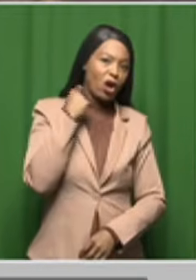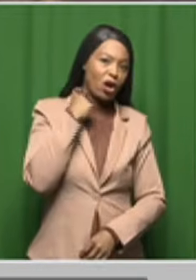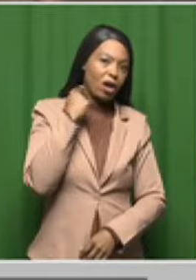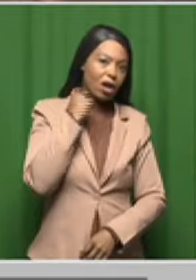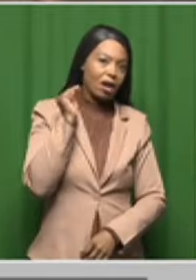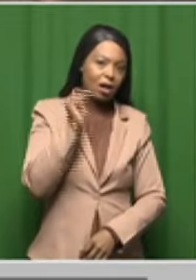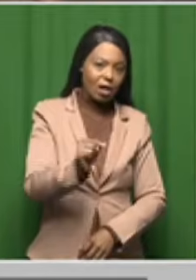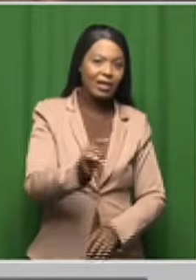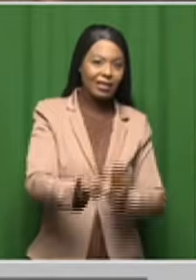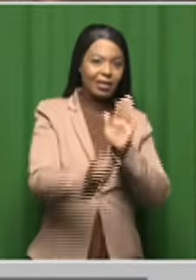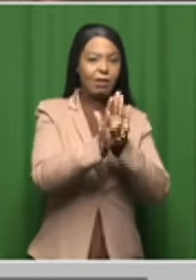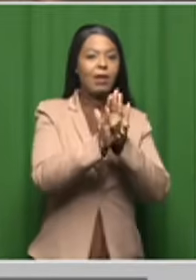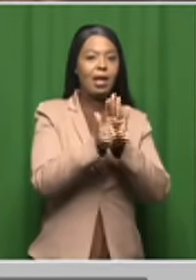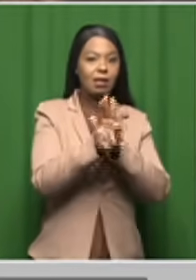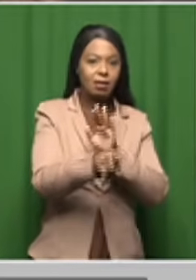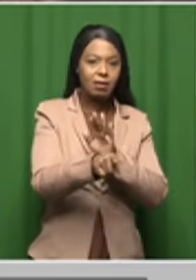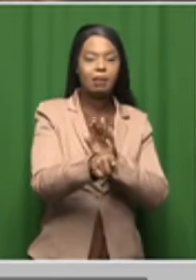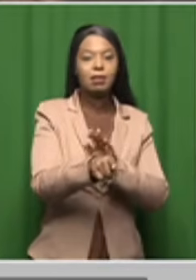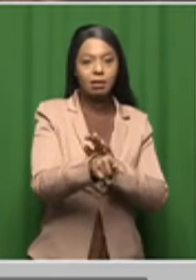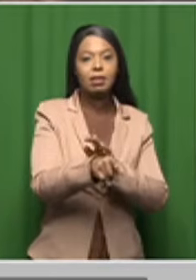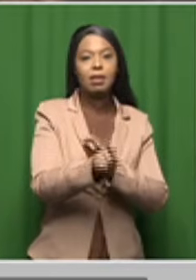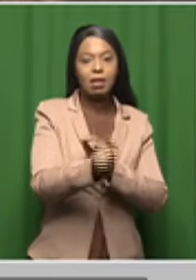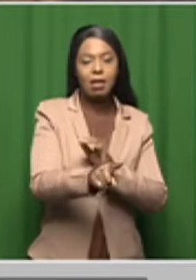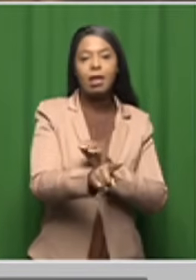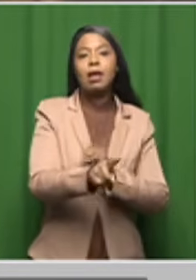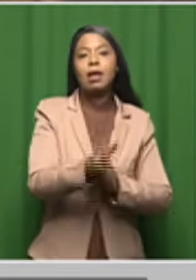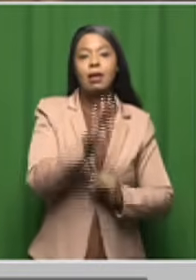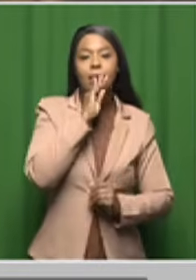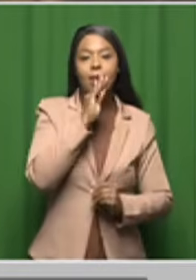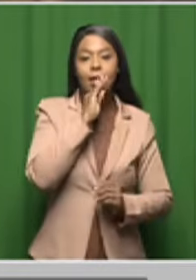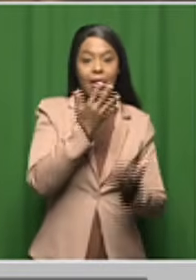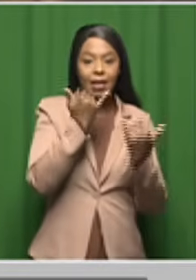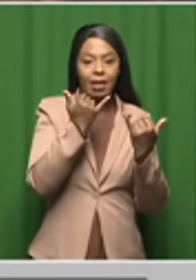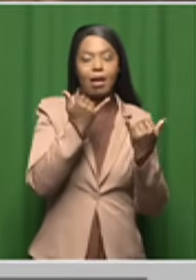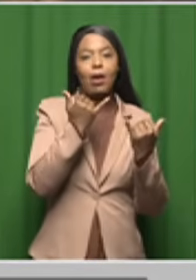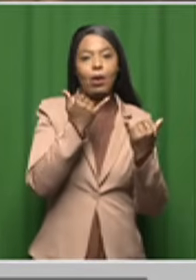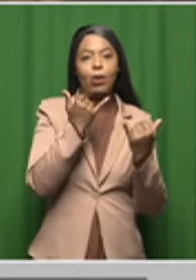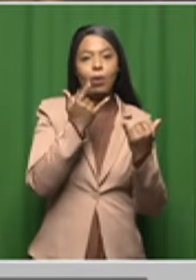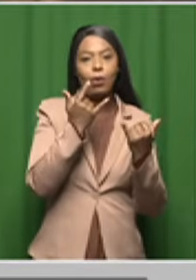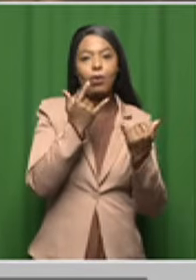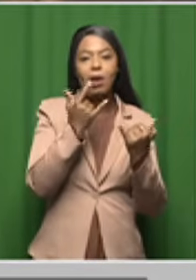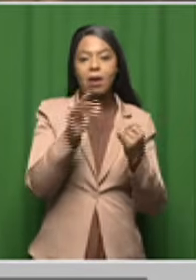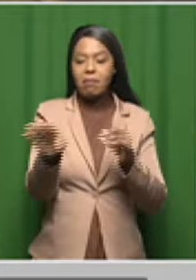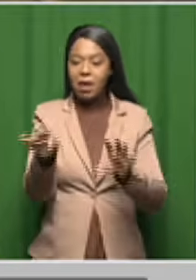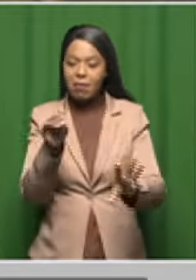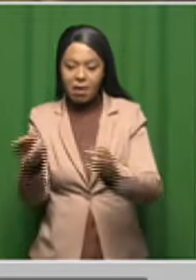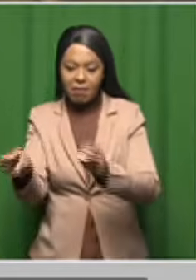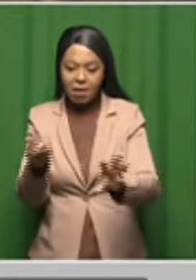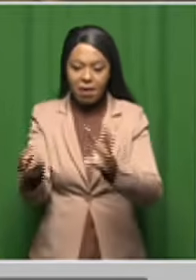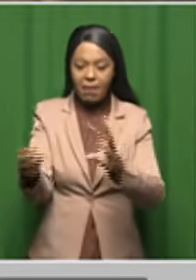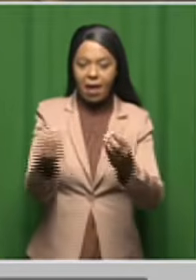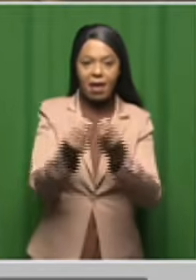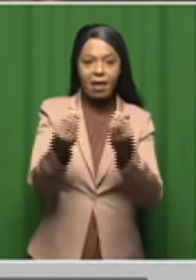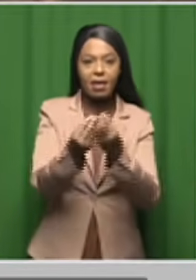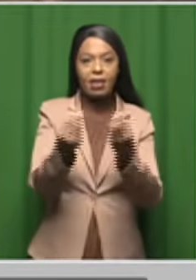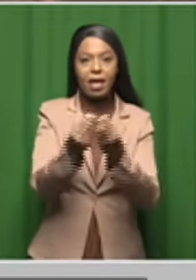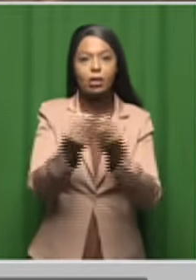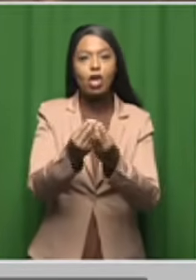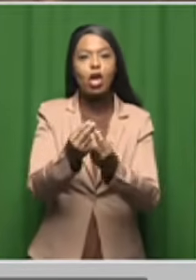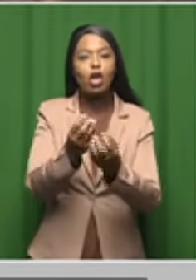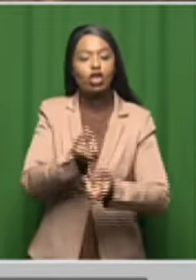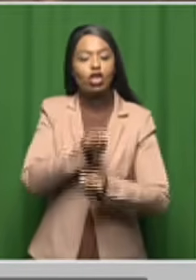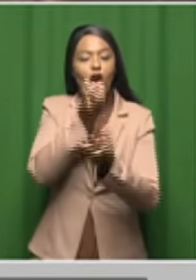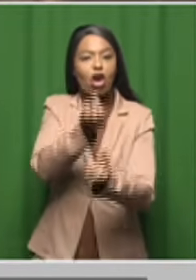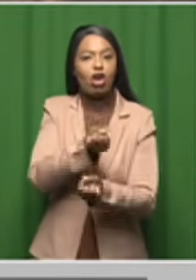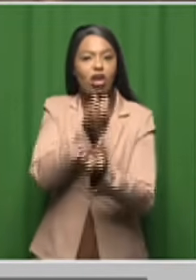prison is a junkyard. That we are taking that material in order to talk about our own struggles,